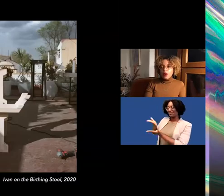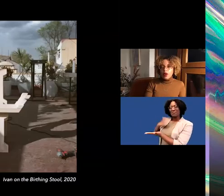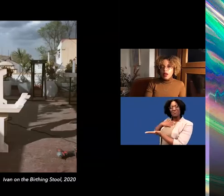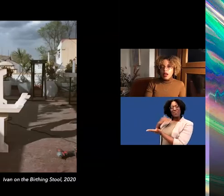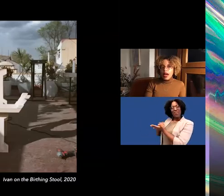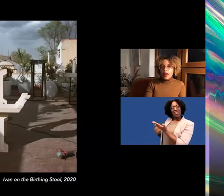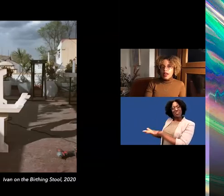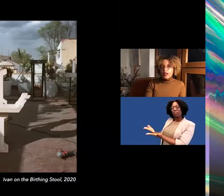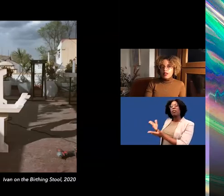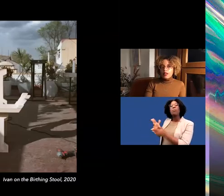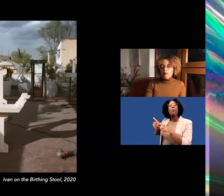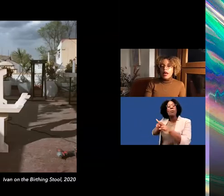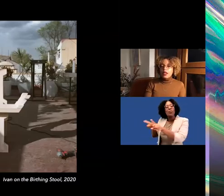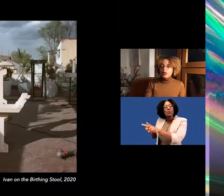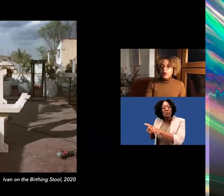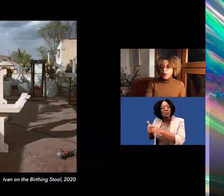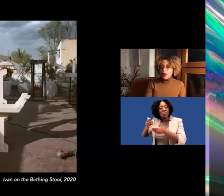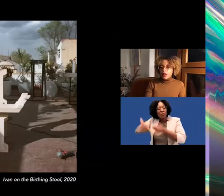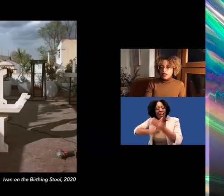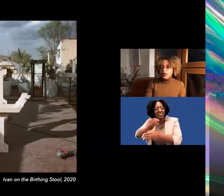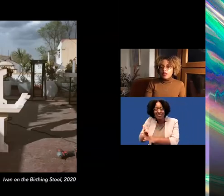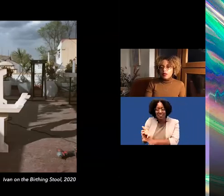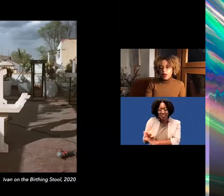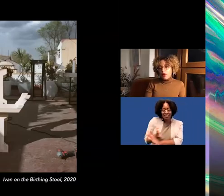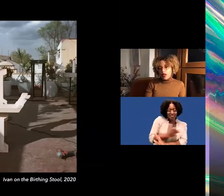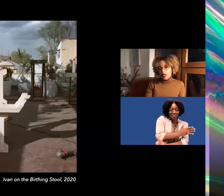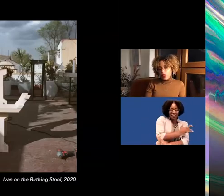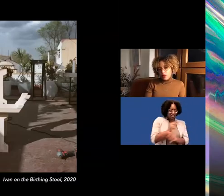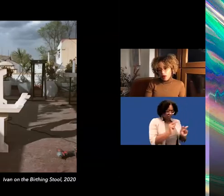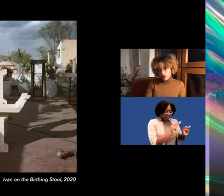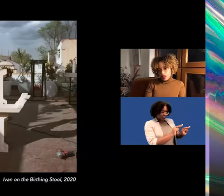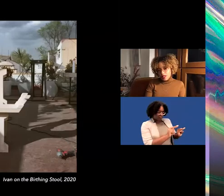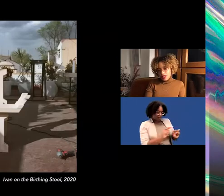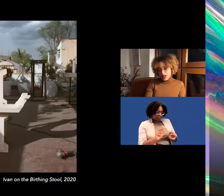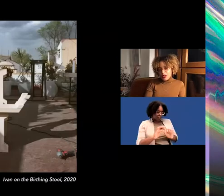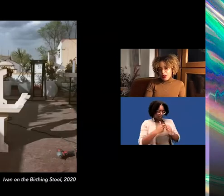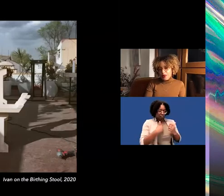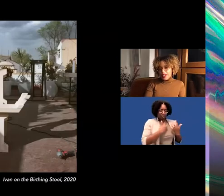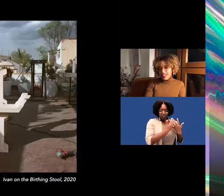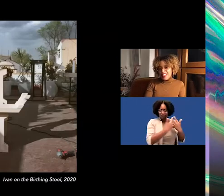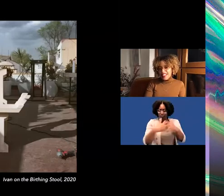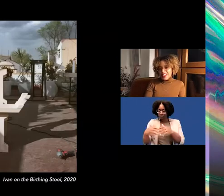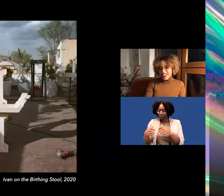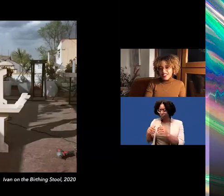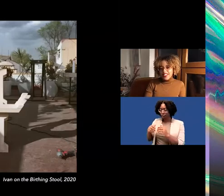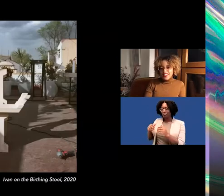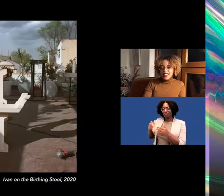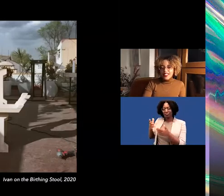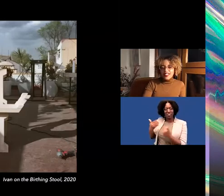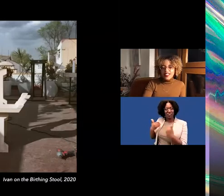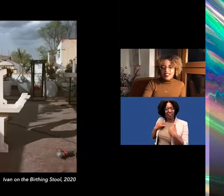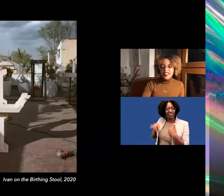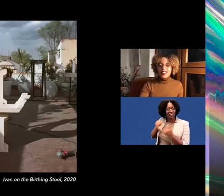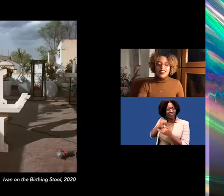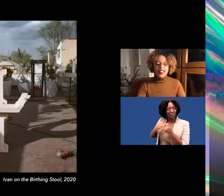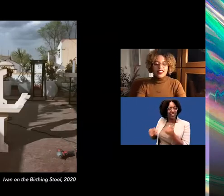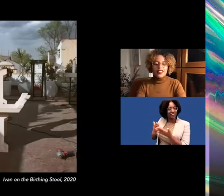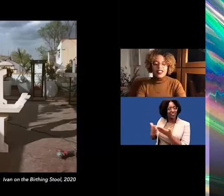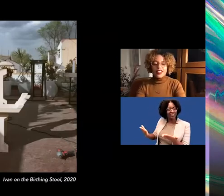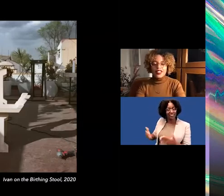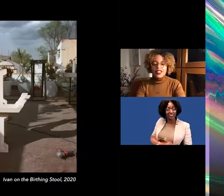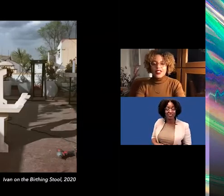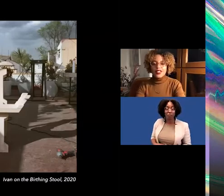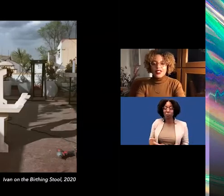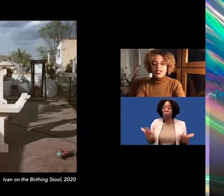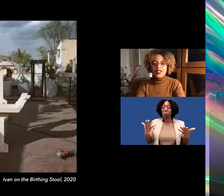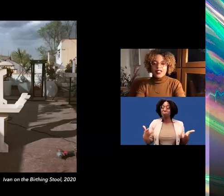how I imagine my work and see my work in the world. So I'm gonna end there and I'll talk